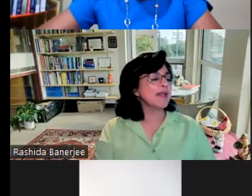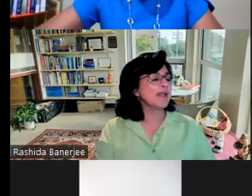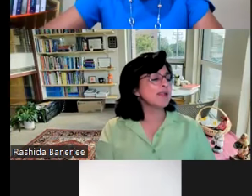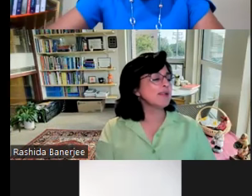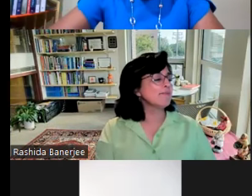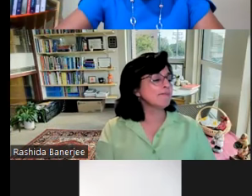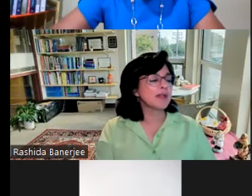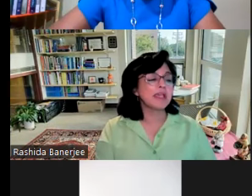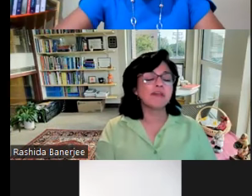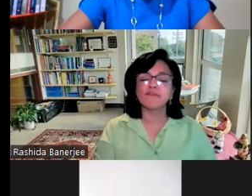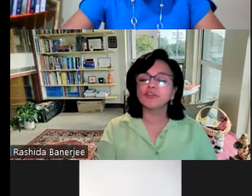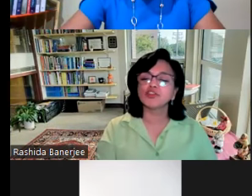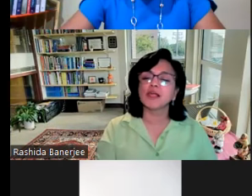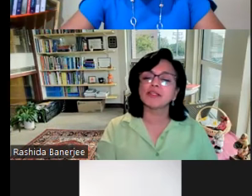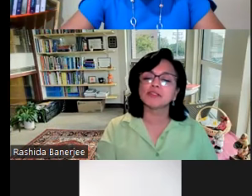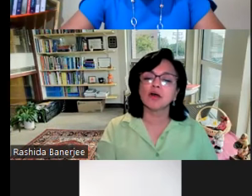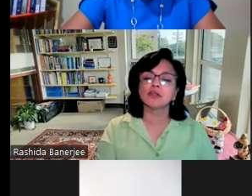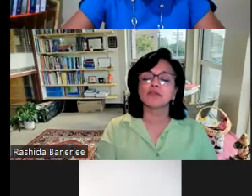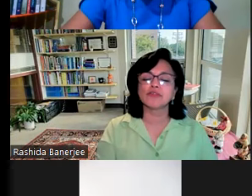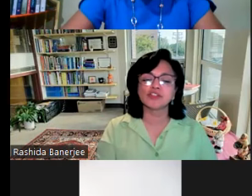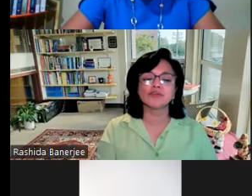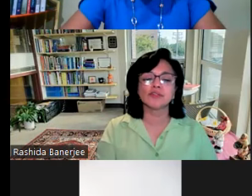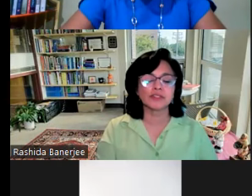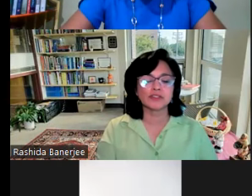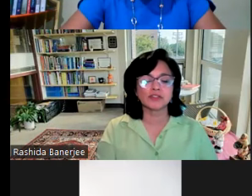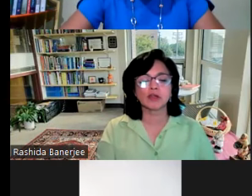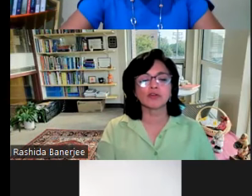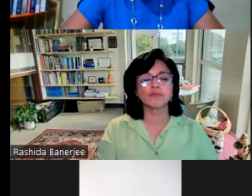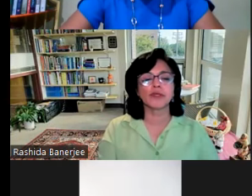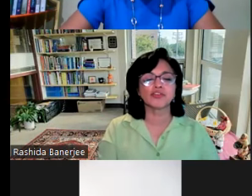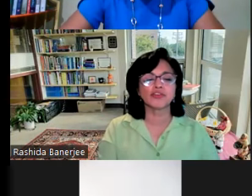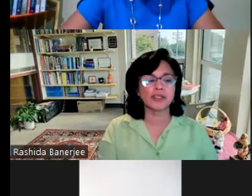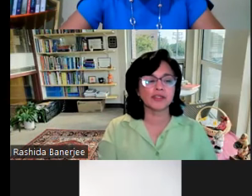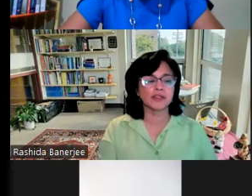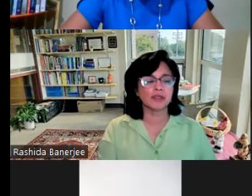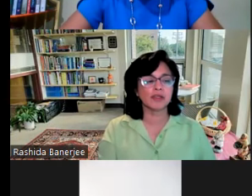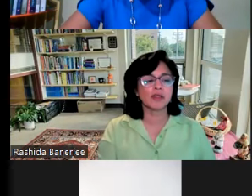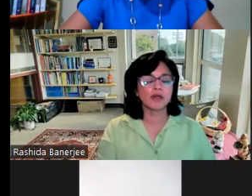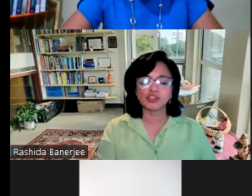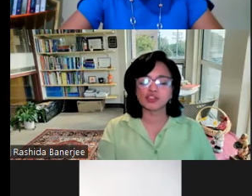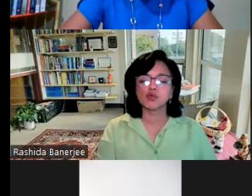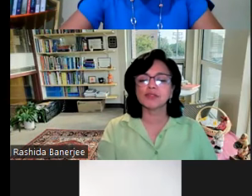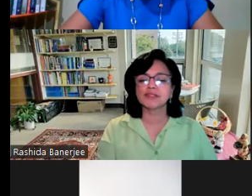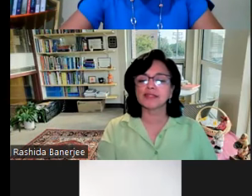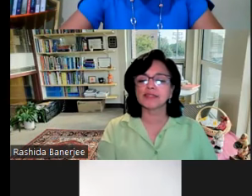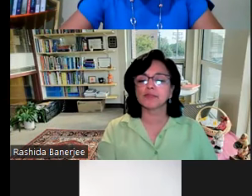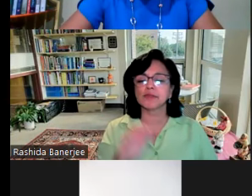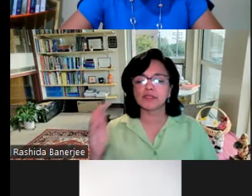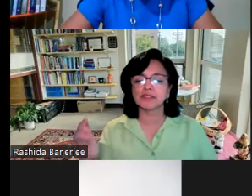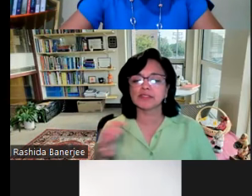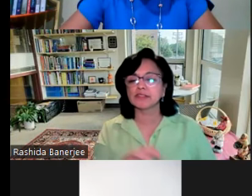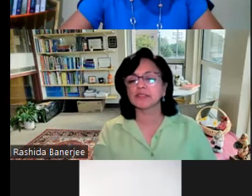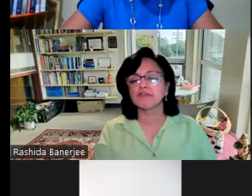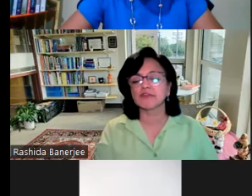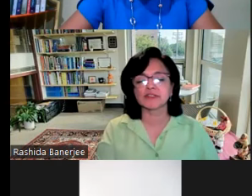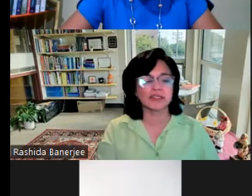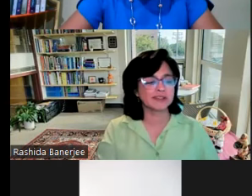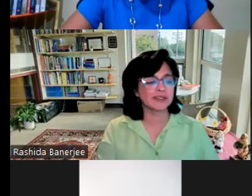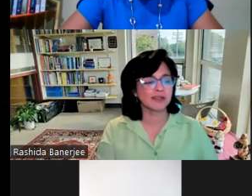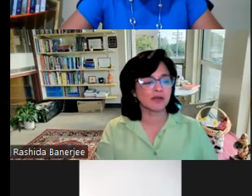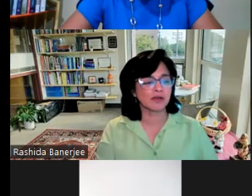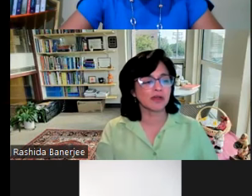And then if the student is not going to be educated in a school setting but needs a